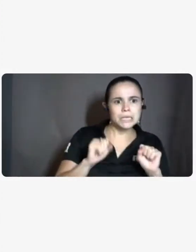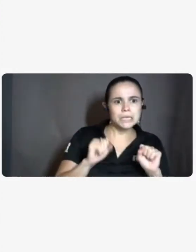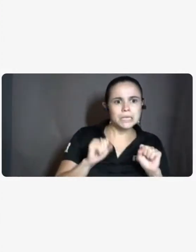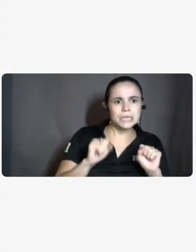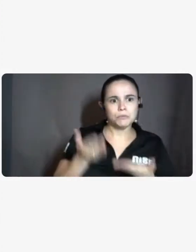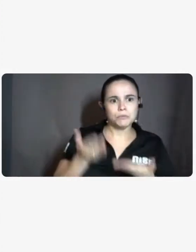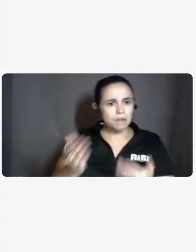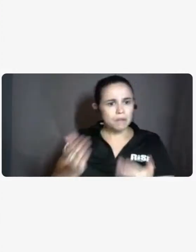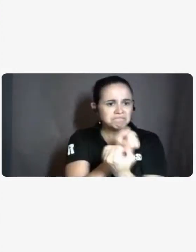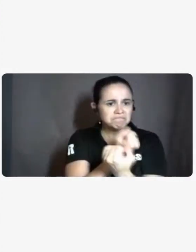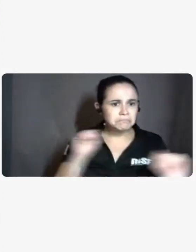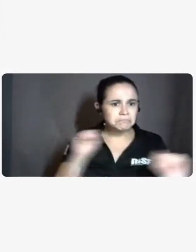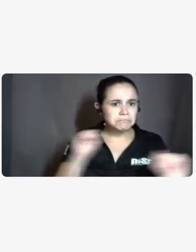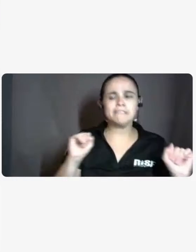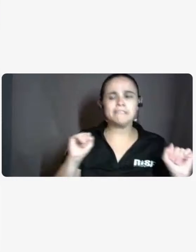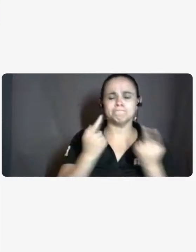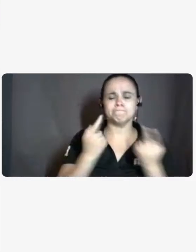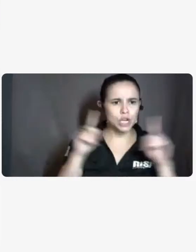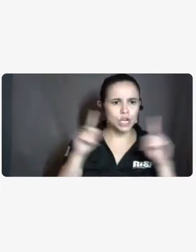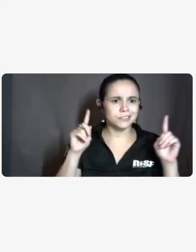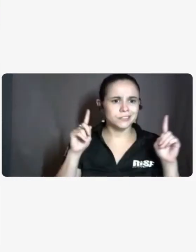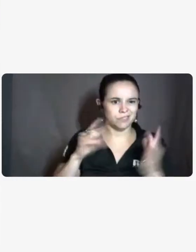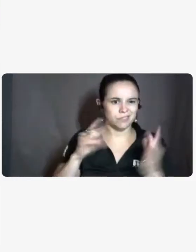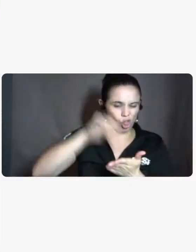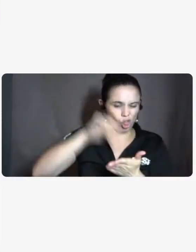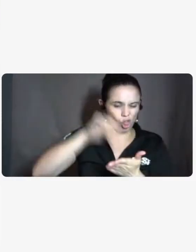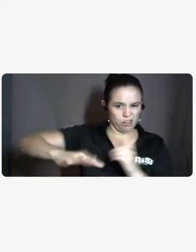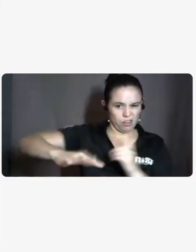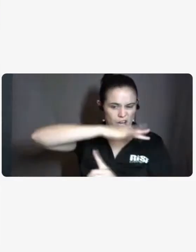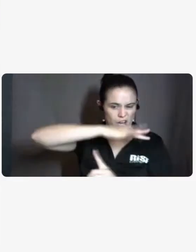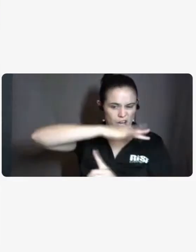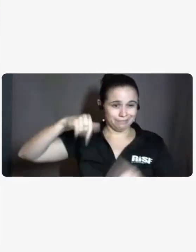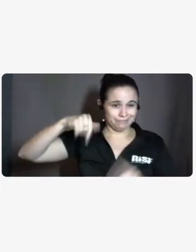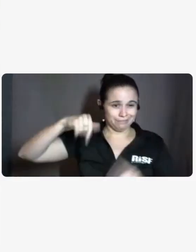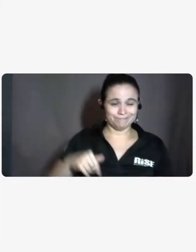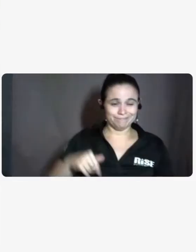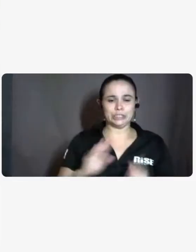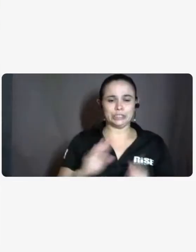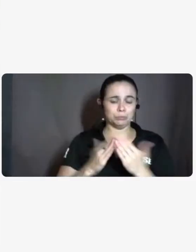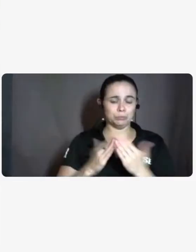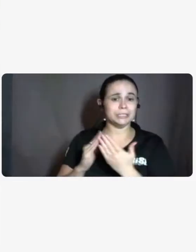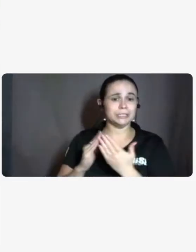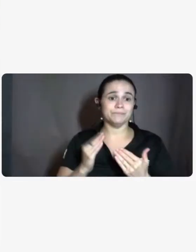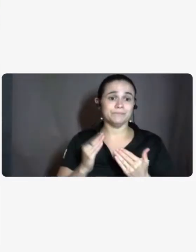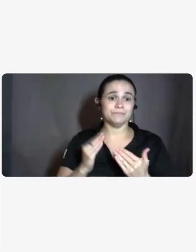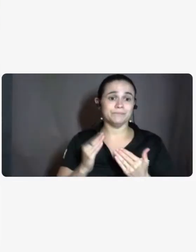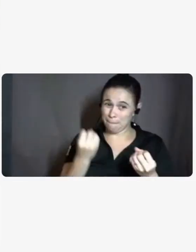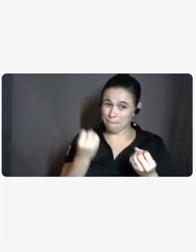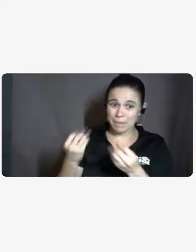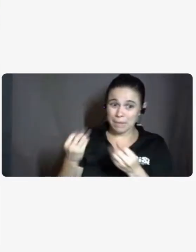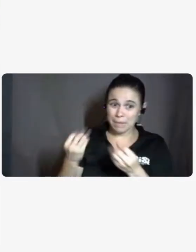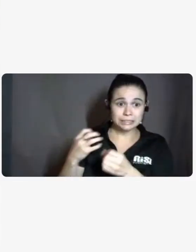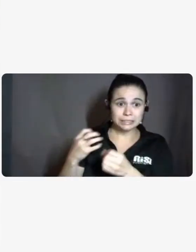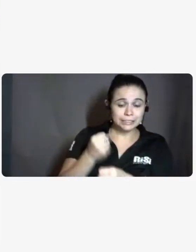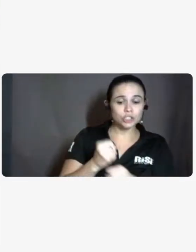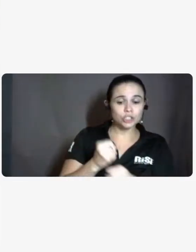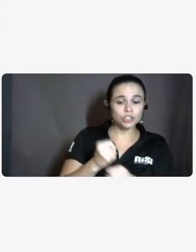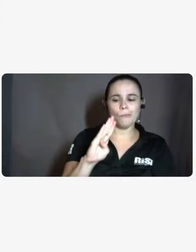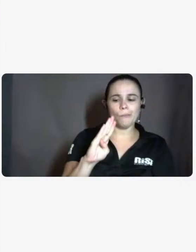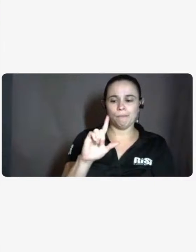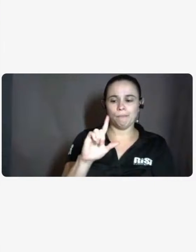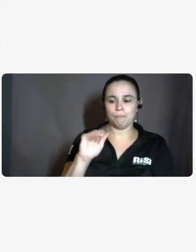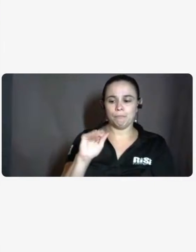community. For years now, Bloomington has been undergoing a dramatic change with the growth of the logistics